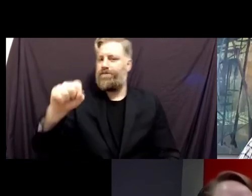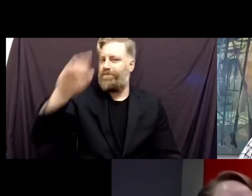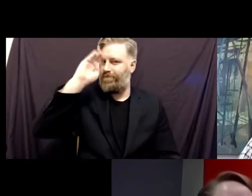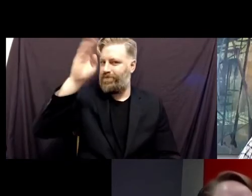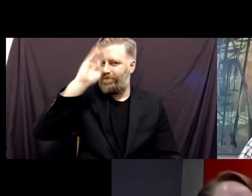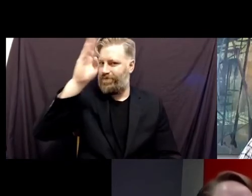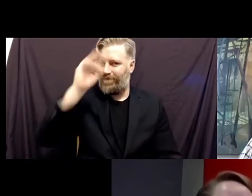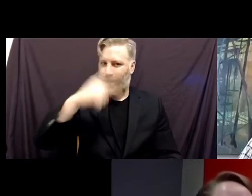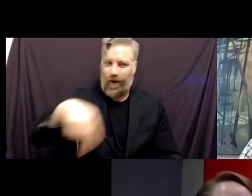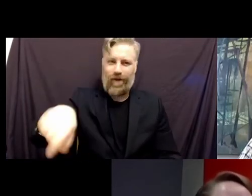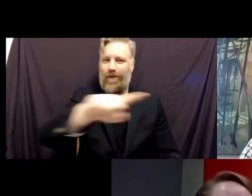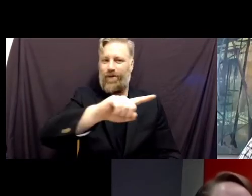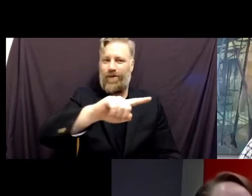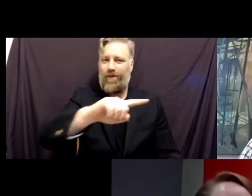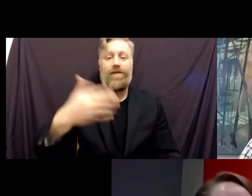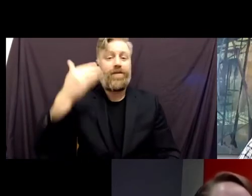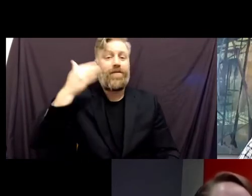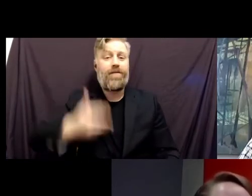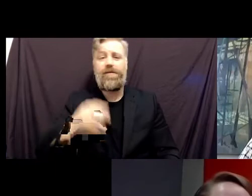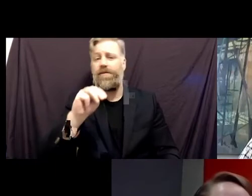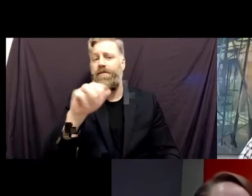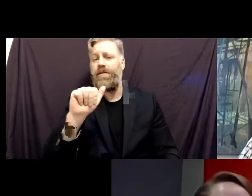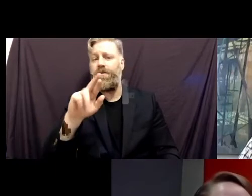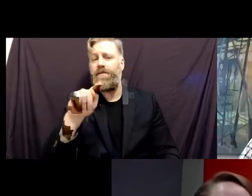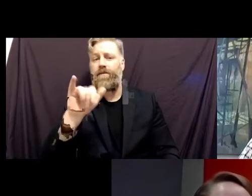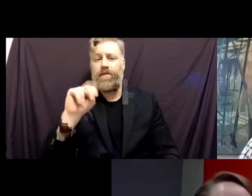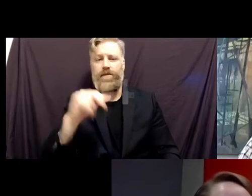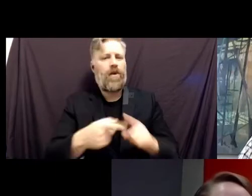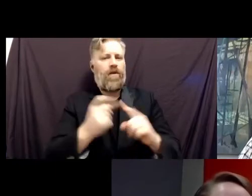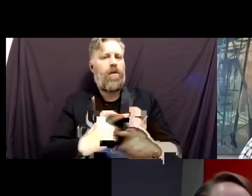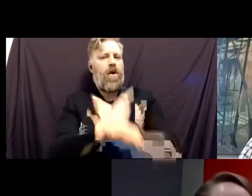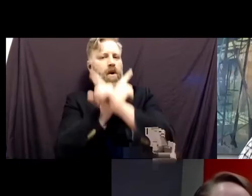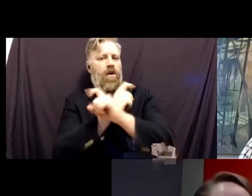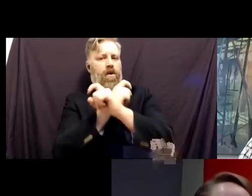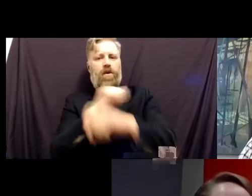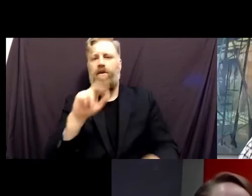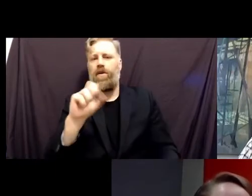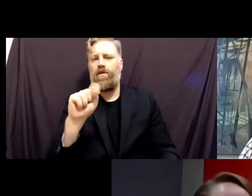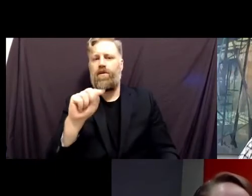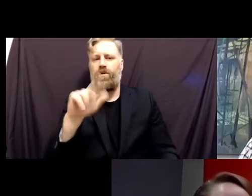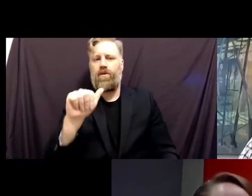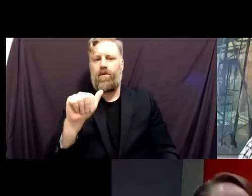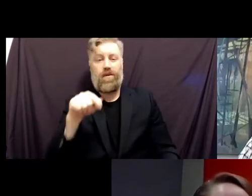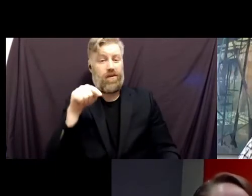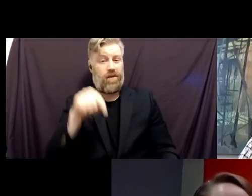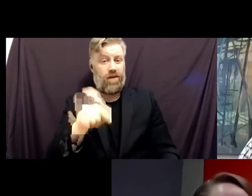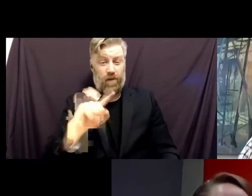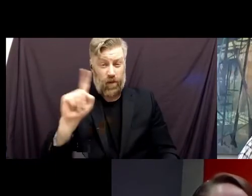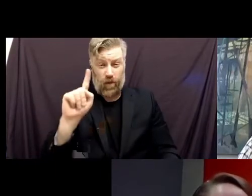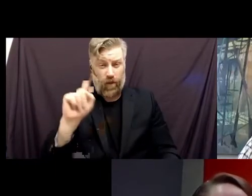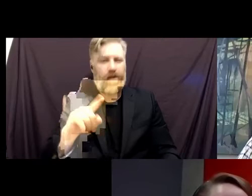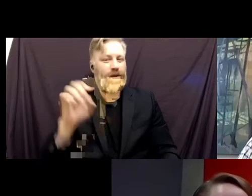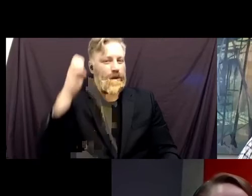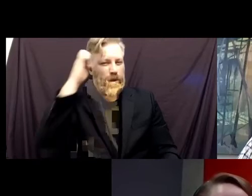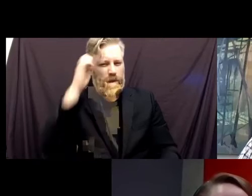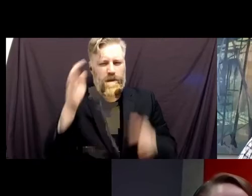to all of you. I'm Martin from Austria, a tiny country in Europe.